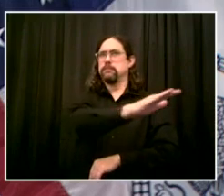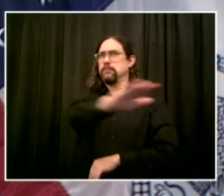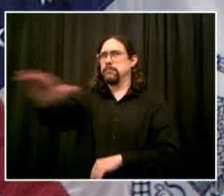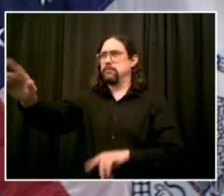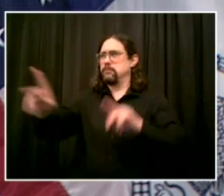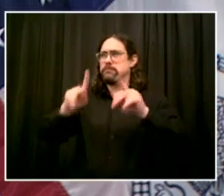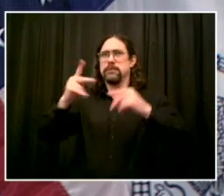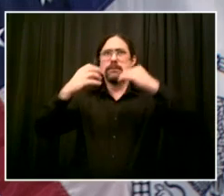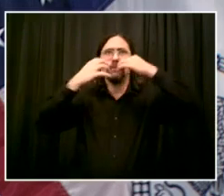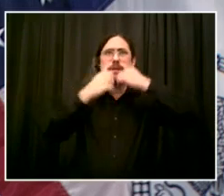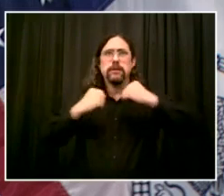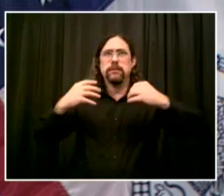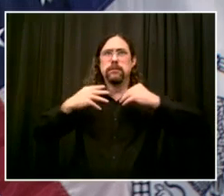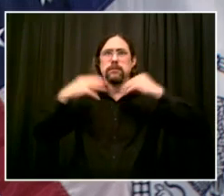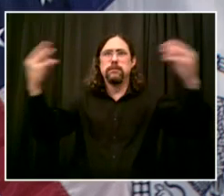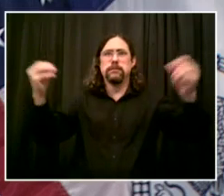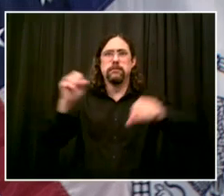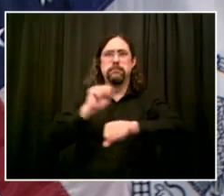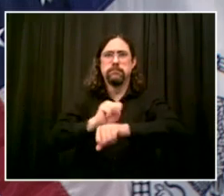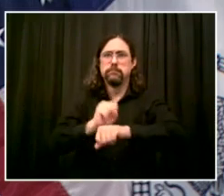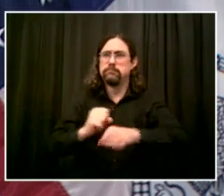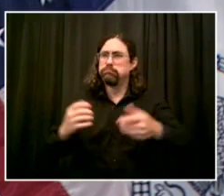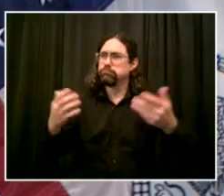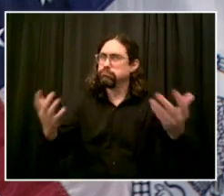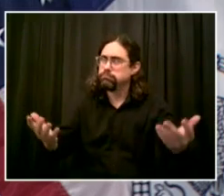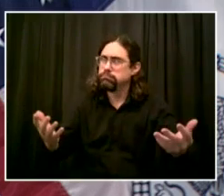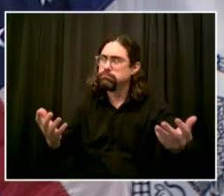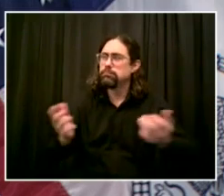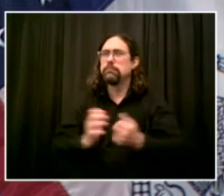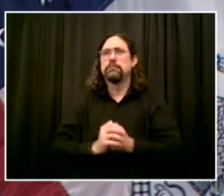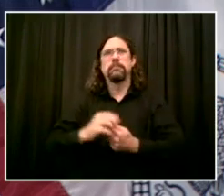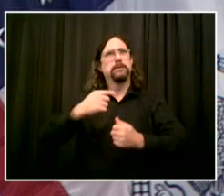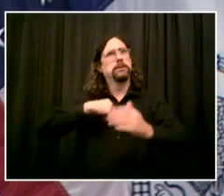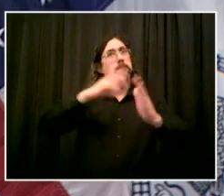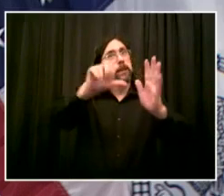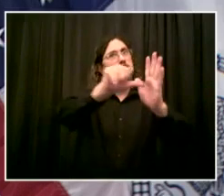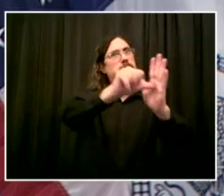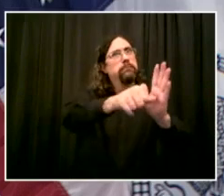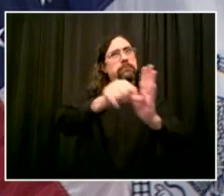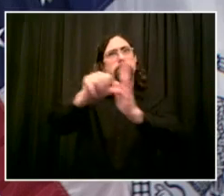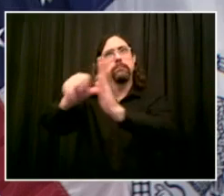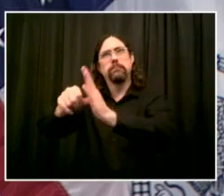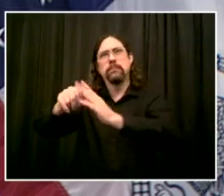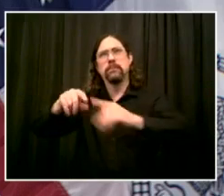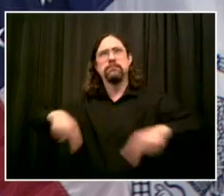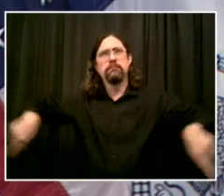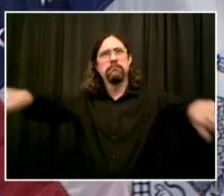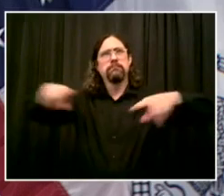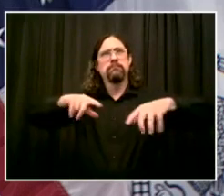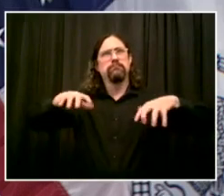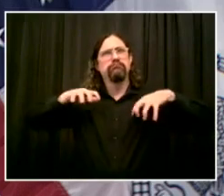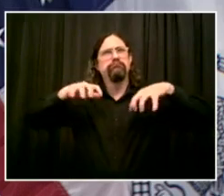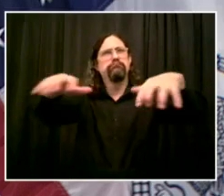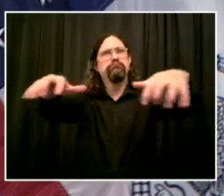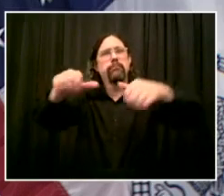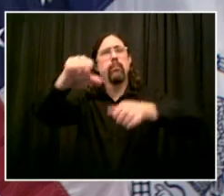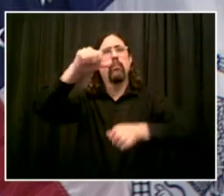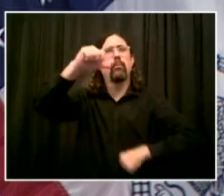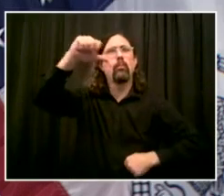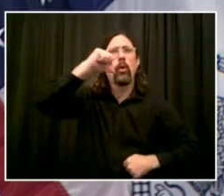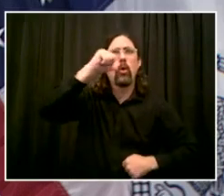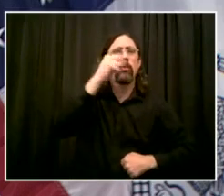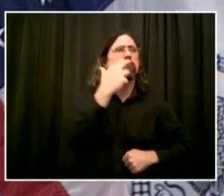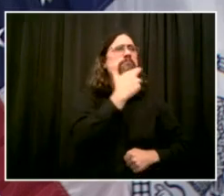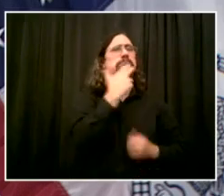bars in New York City have been in compliance. We've been out there constantly with a variety of agencies, particularly the sheriff's office that's done great